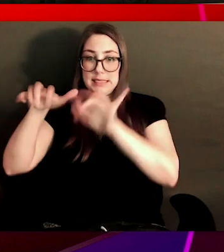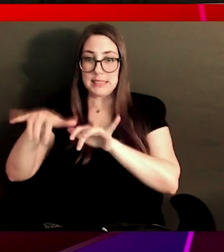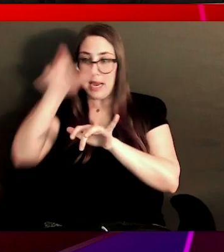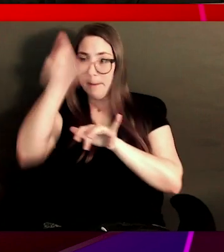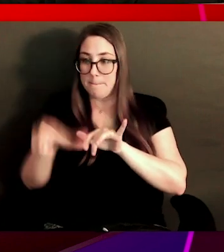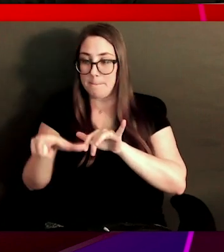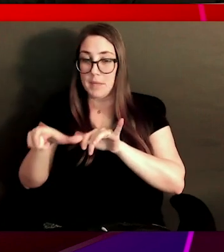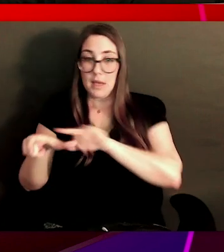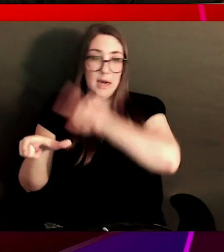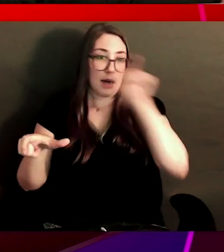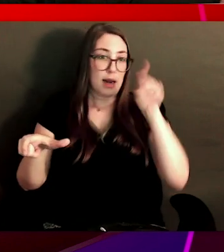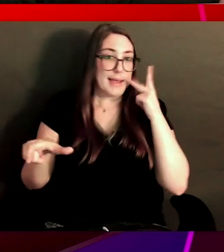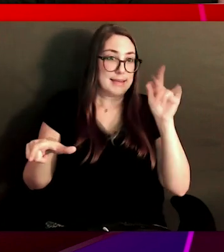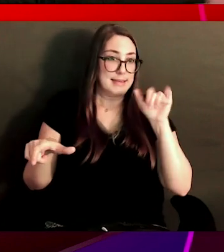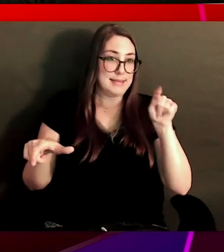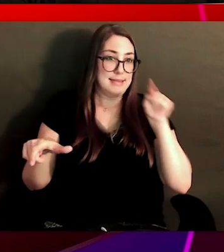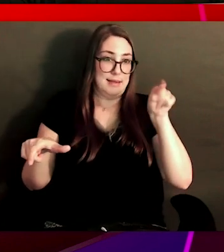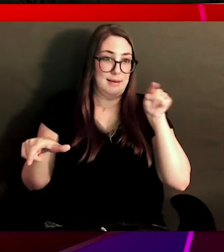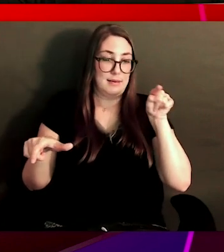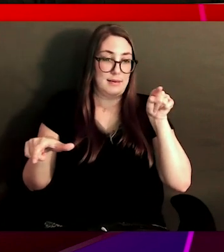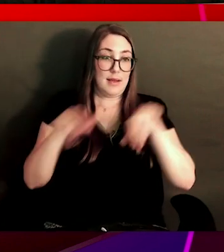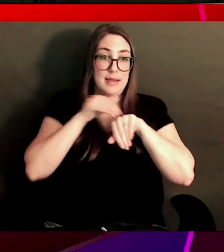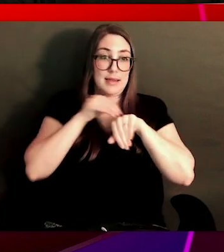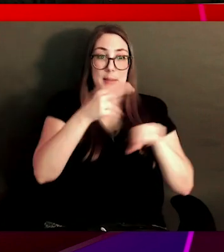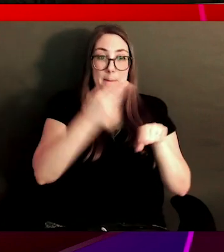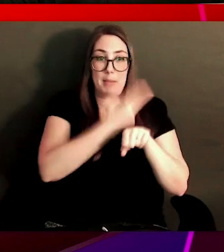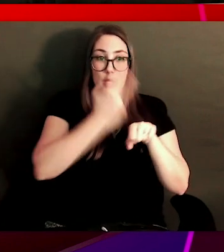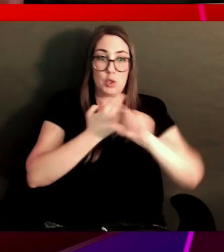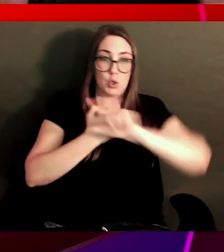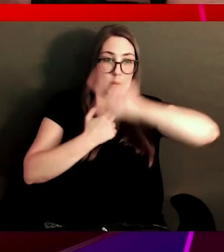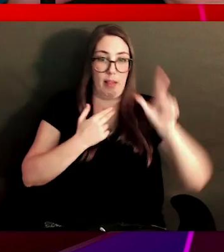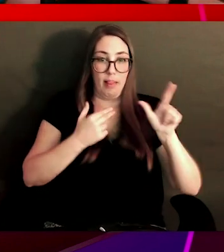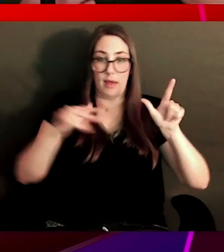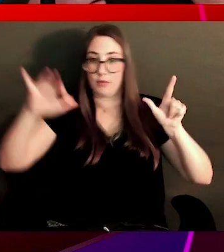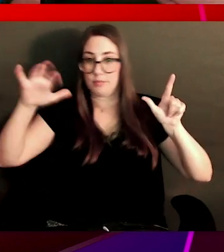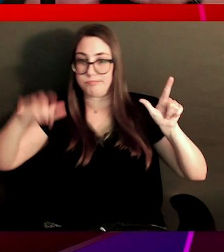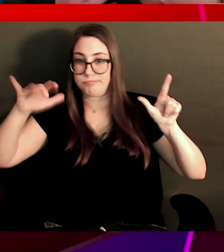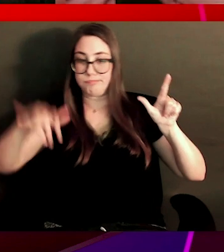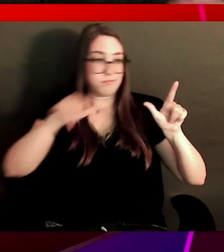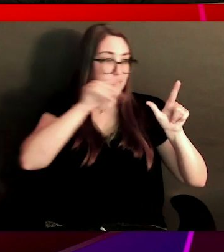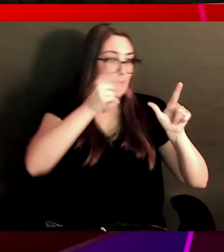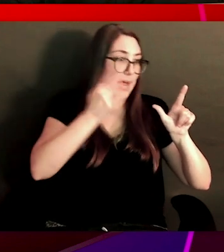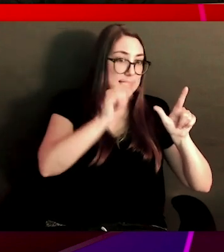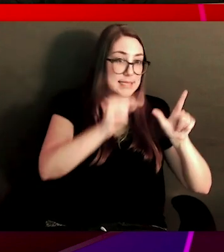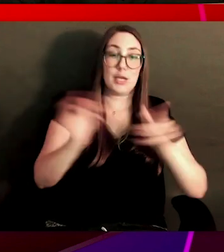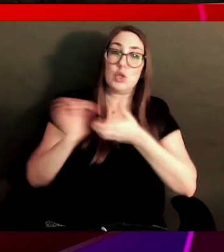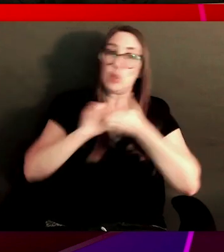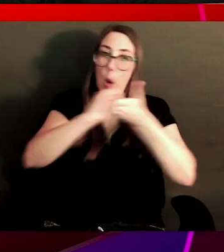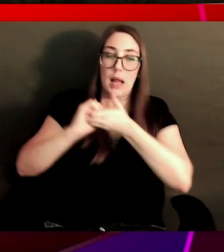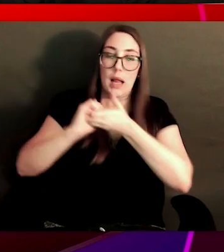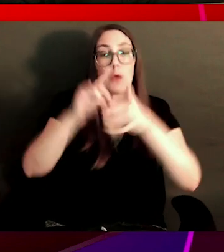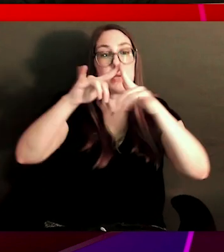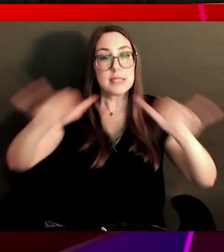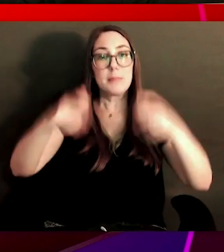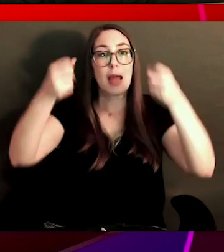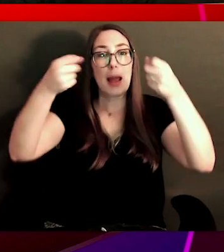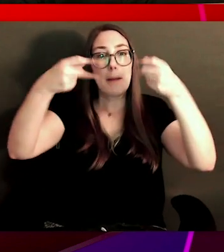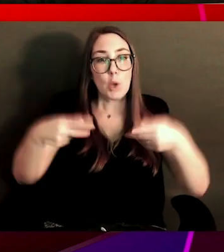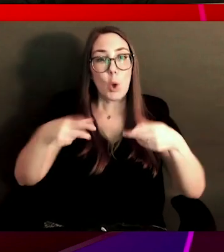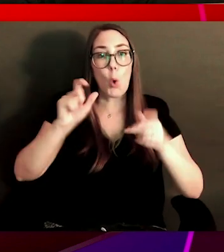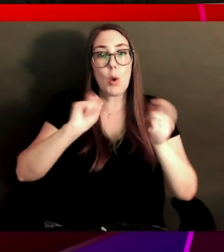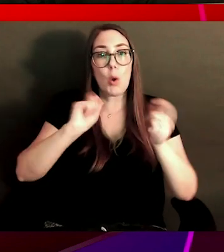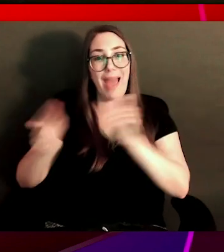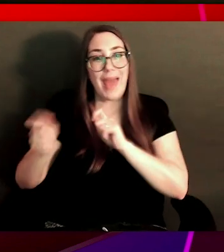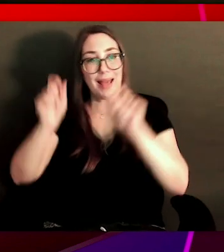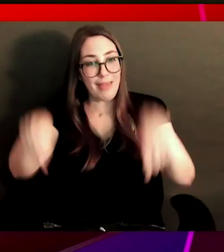so that, you know, I can see the submit user on my left-hand screen. So it's collaboratively, at the same time, we can be editing code.